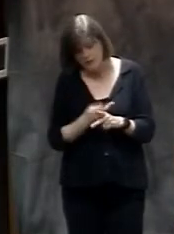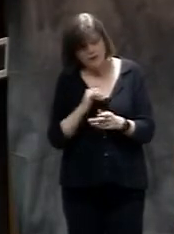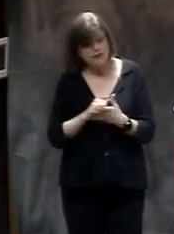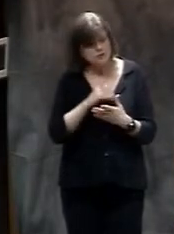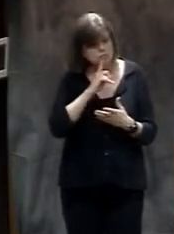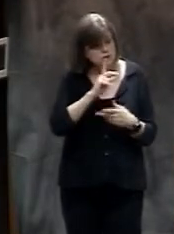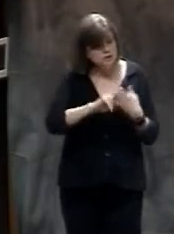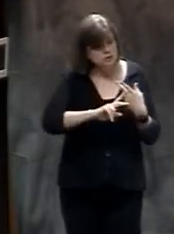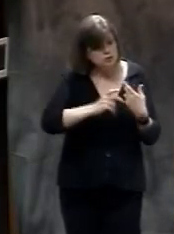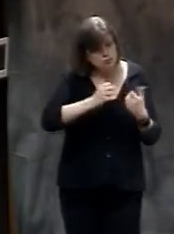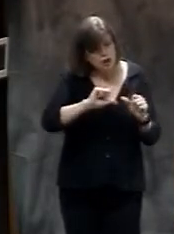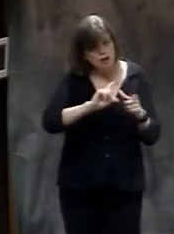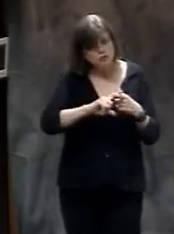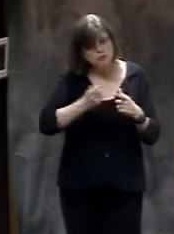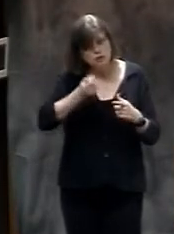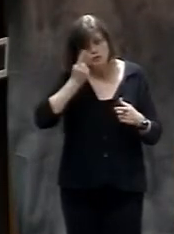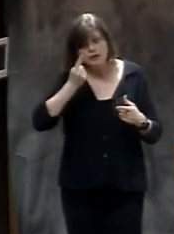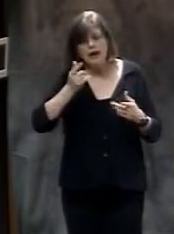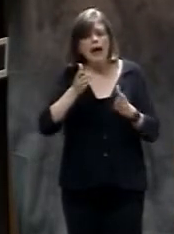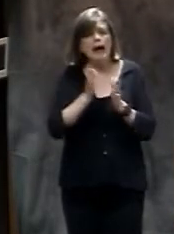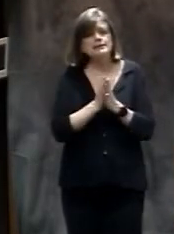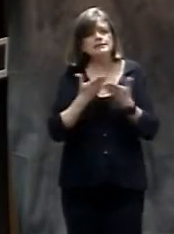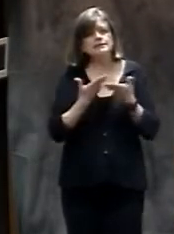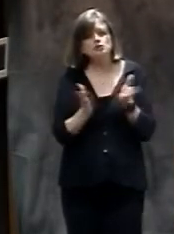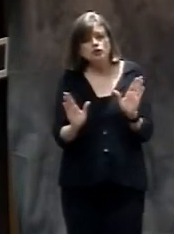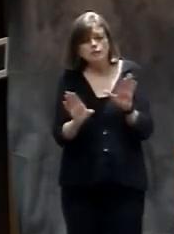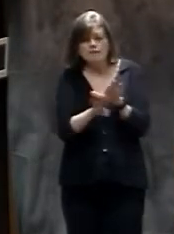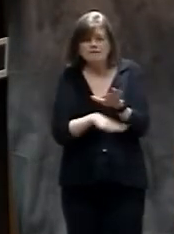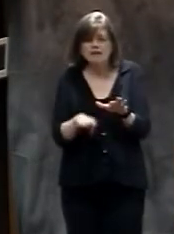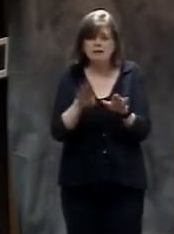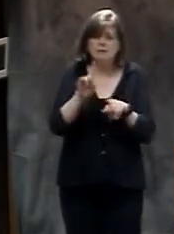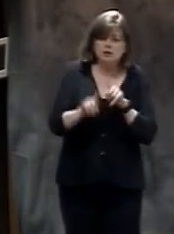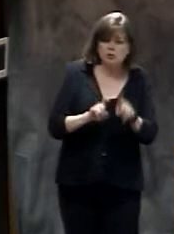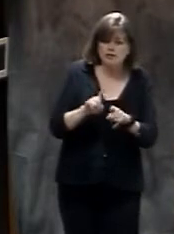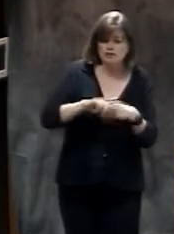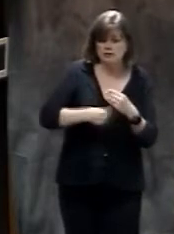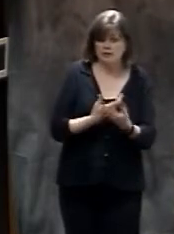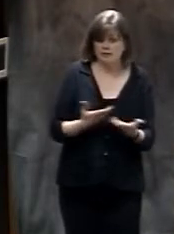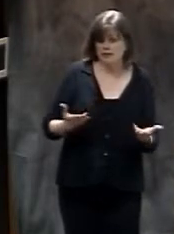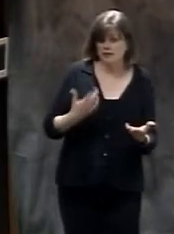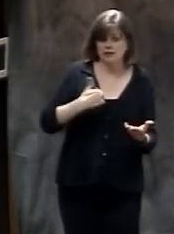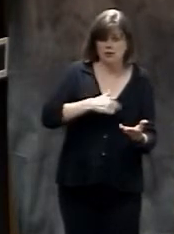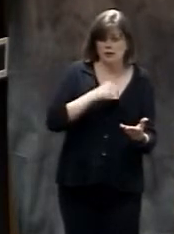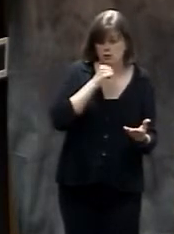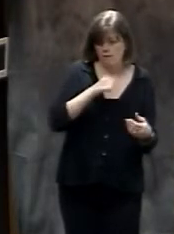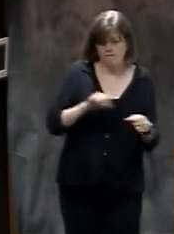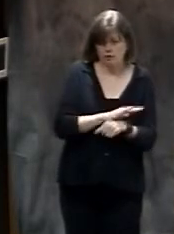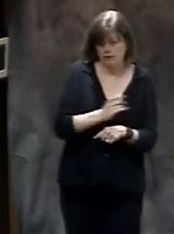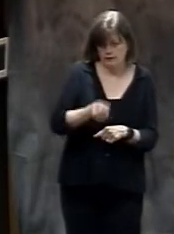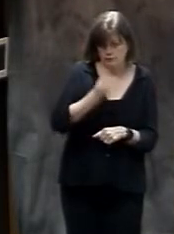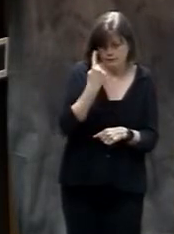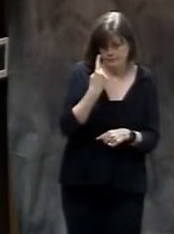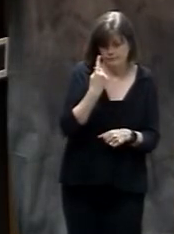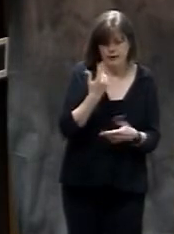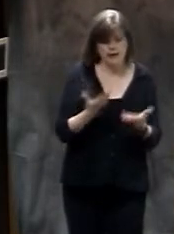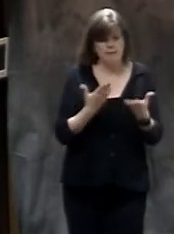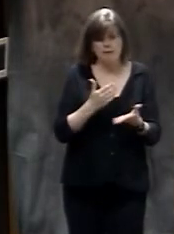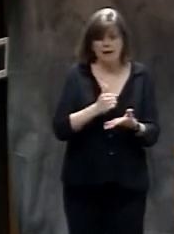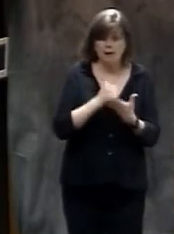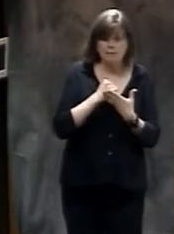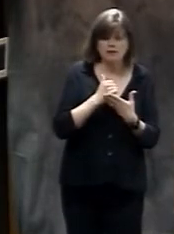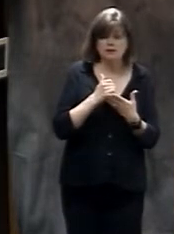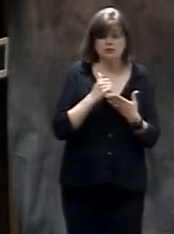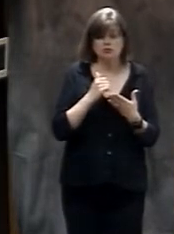just asking general fundamental questions about things that we don't fully understand, and they might help us to develop